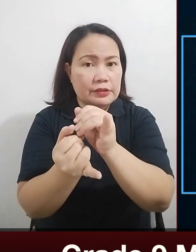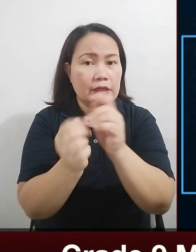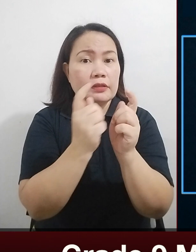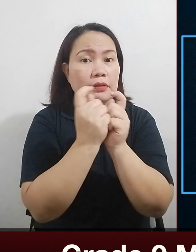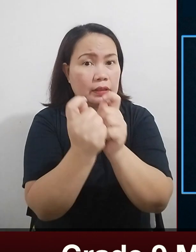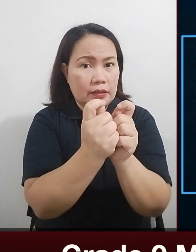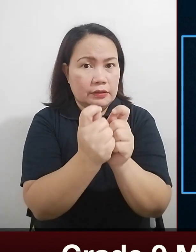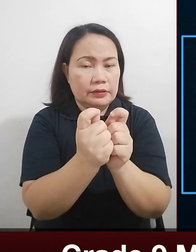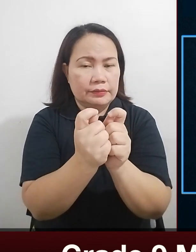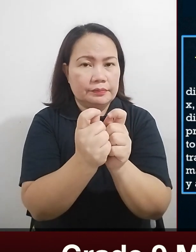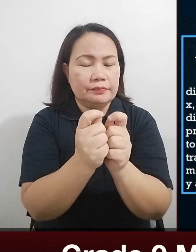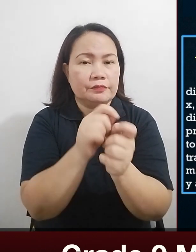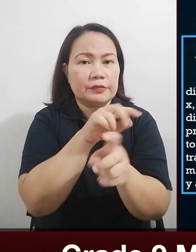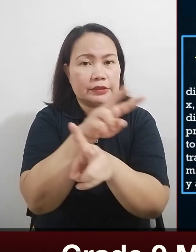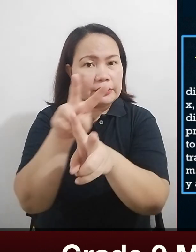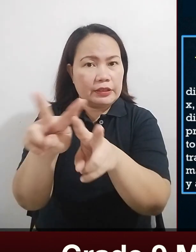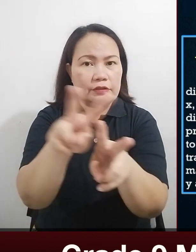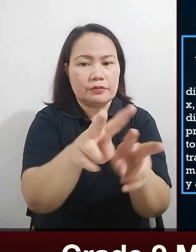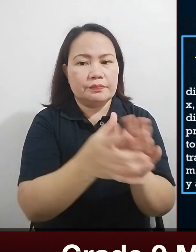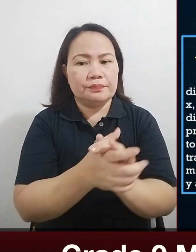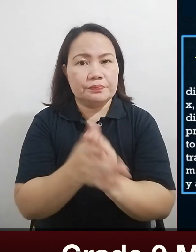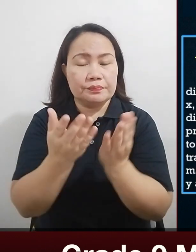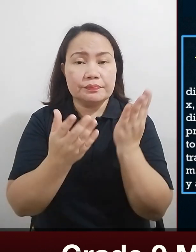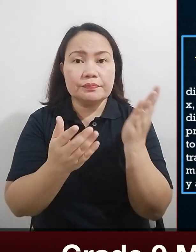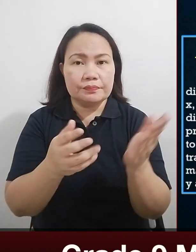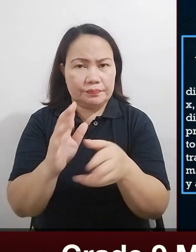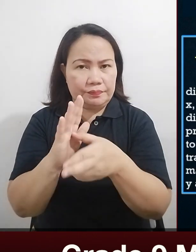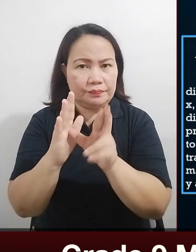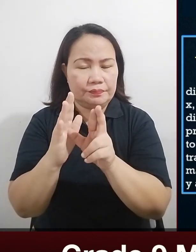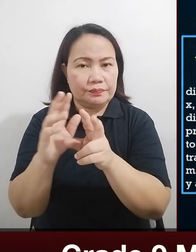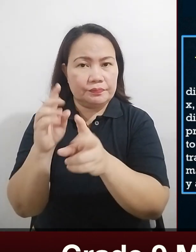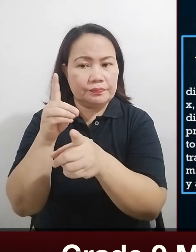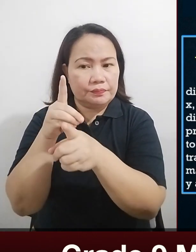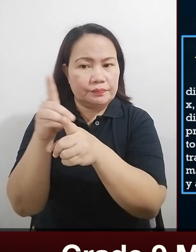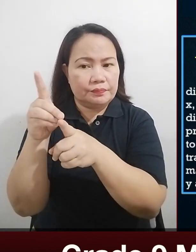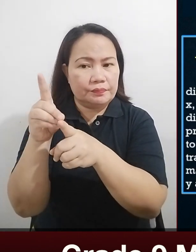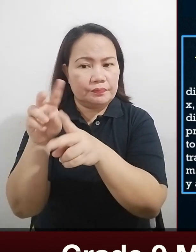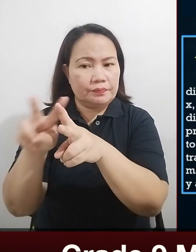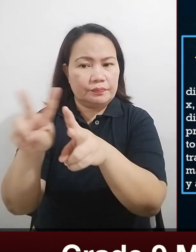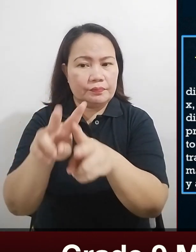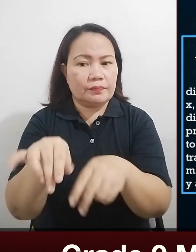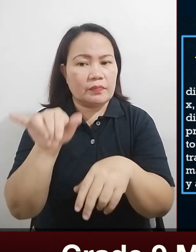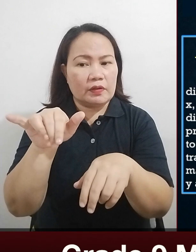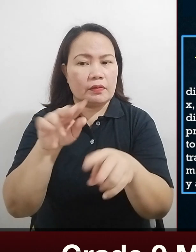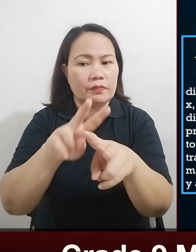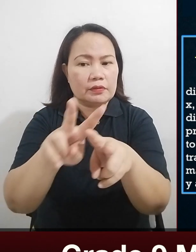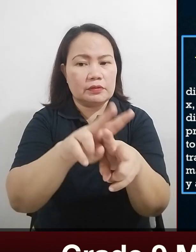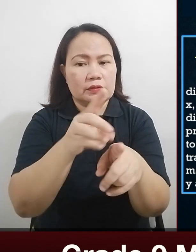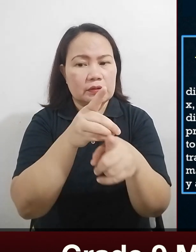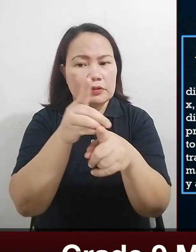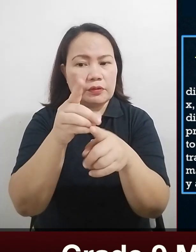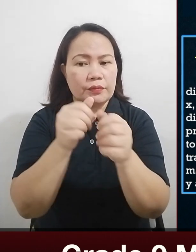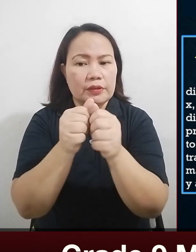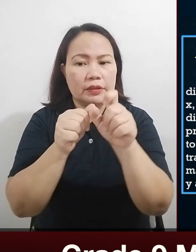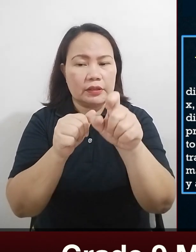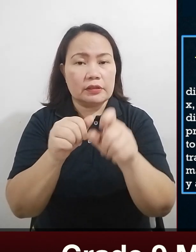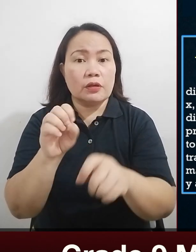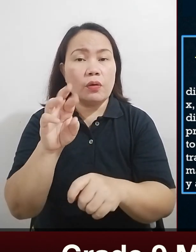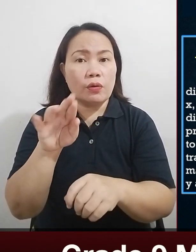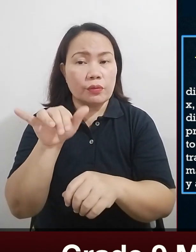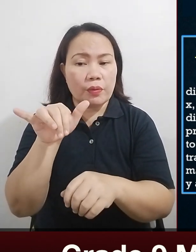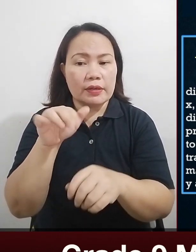joint variation. So in direct variation, if y varies directly with x or y is